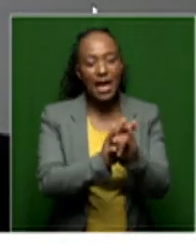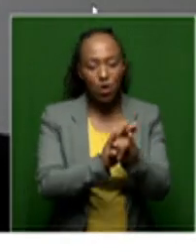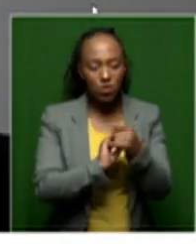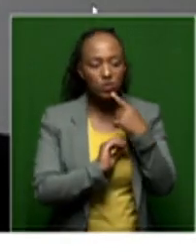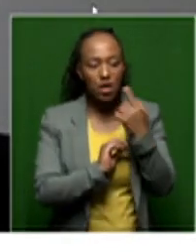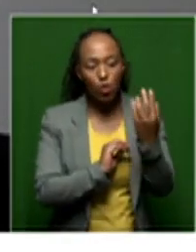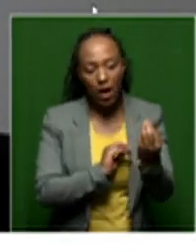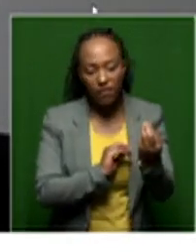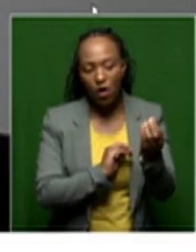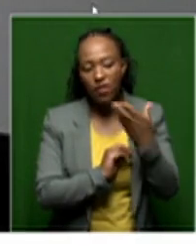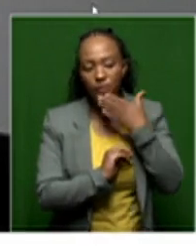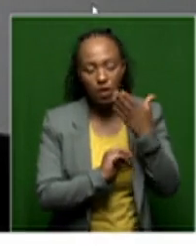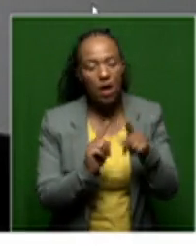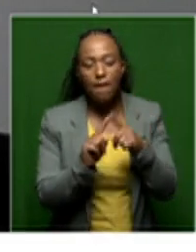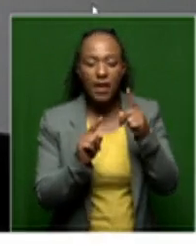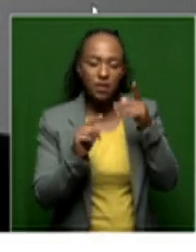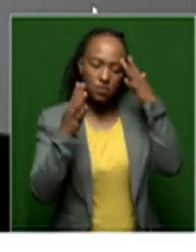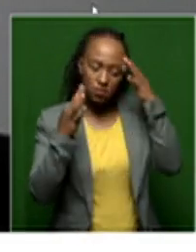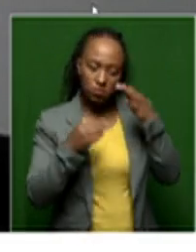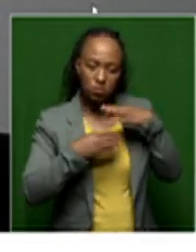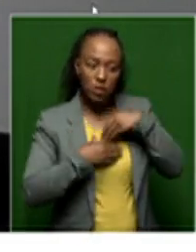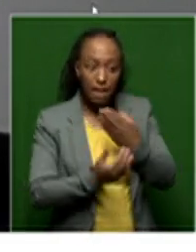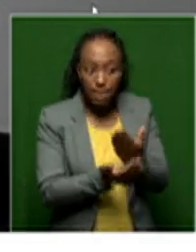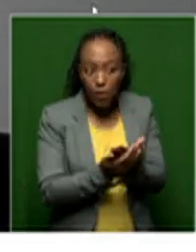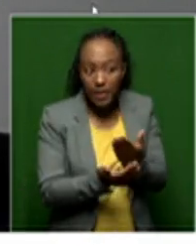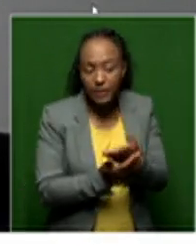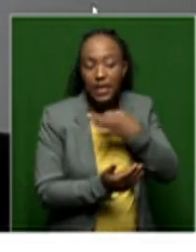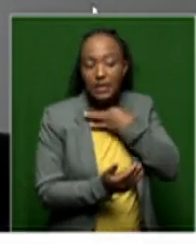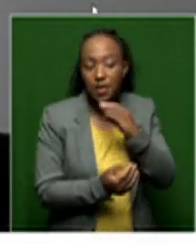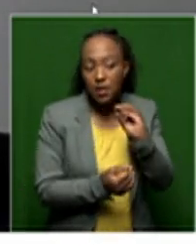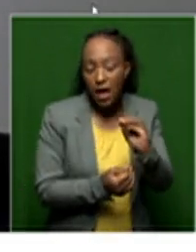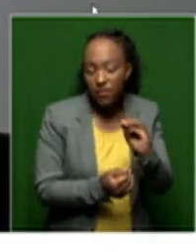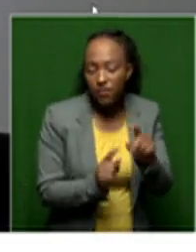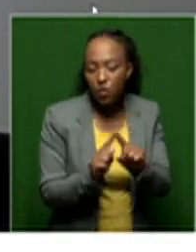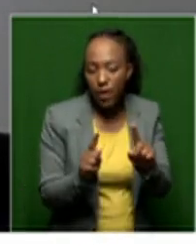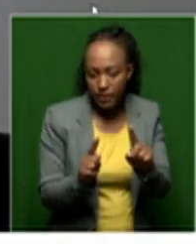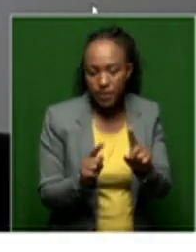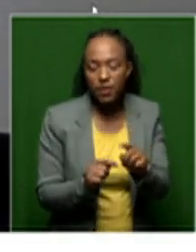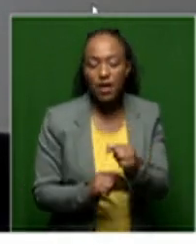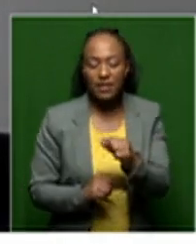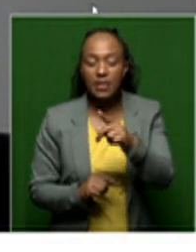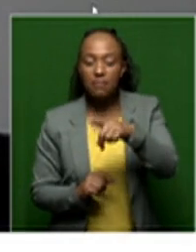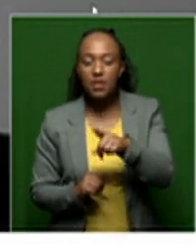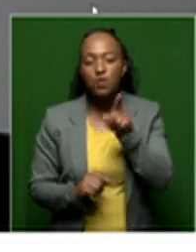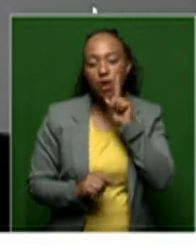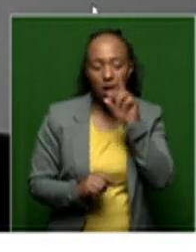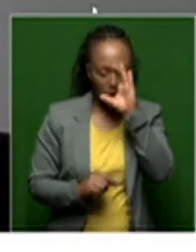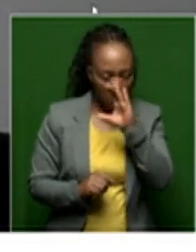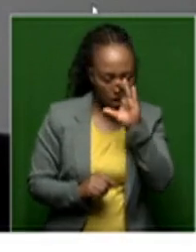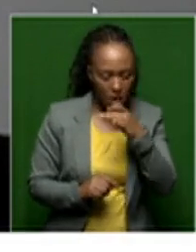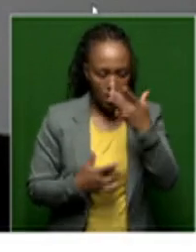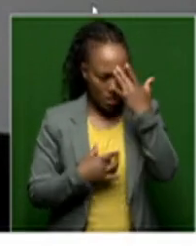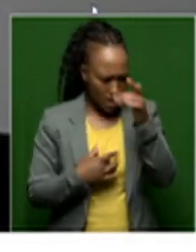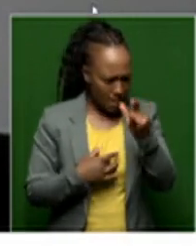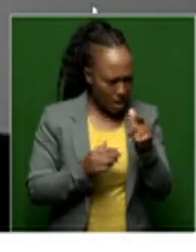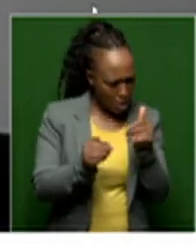it's just determining a potential risk. So the practitioner would then obviously look at the patient and consider all